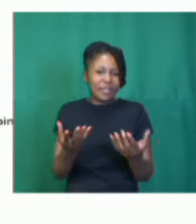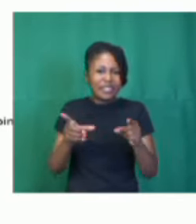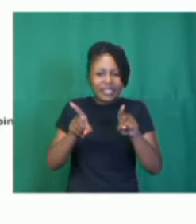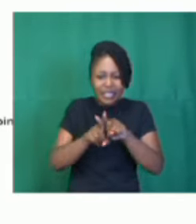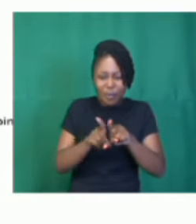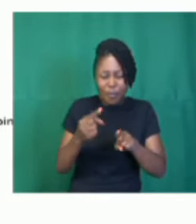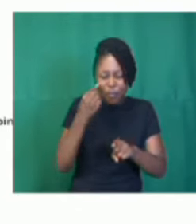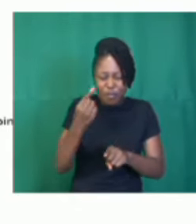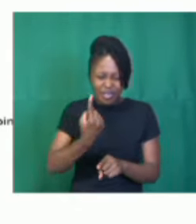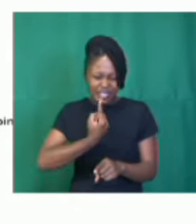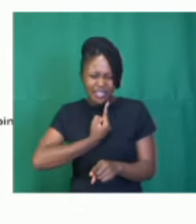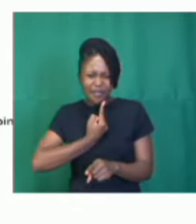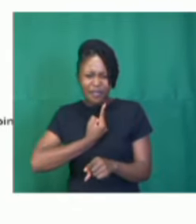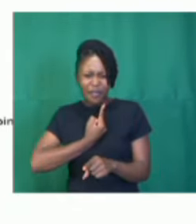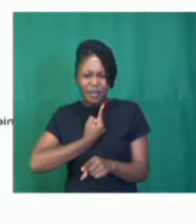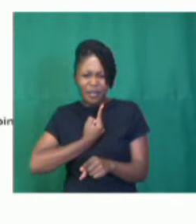to